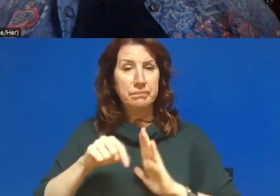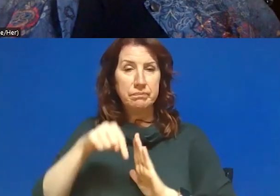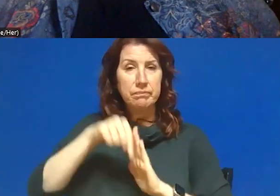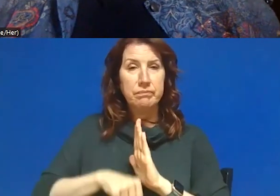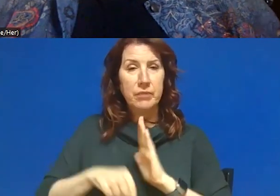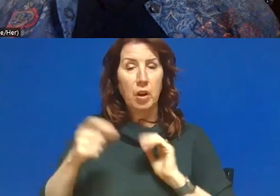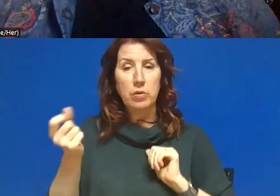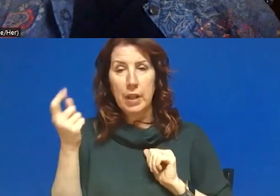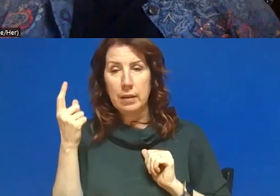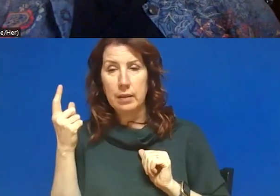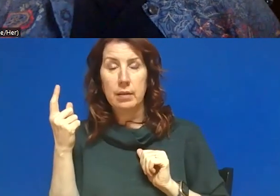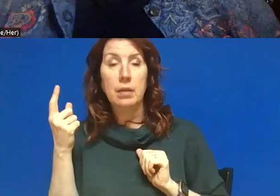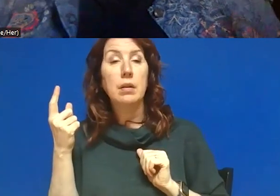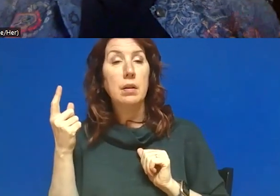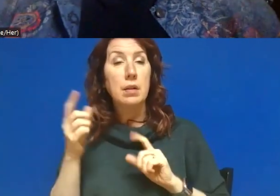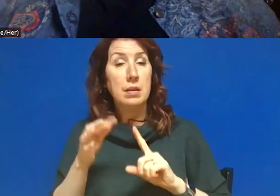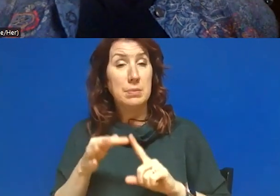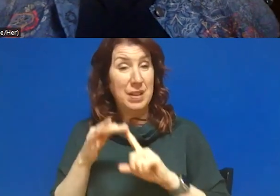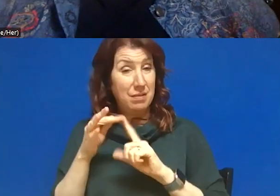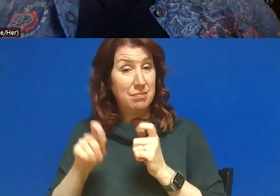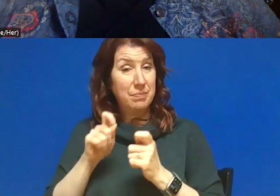it's particularly in college,